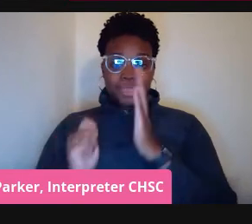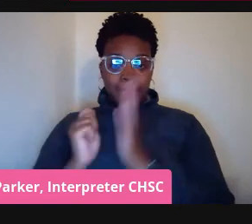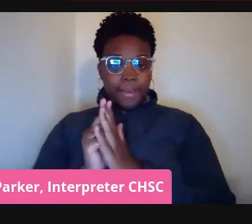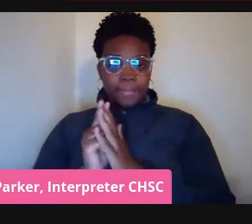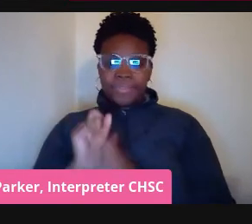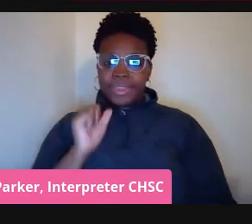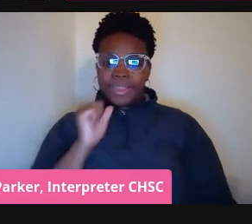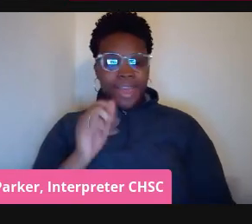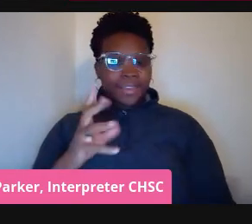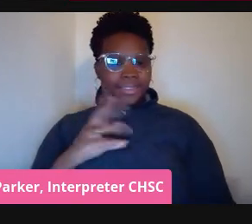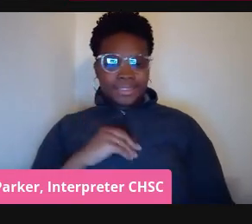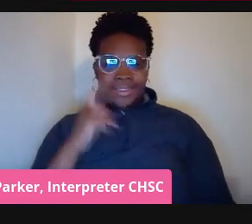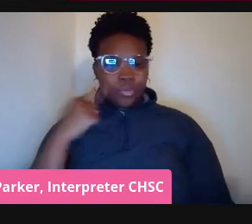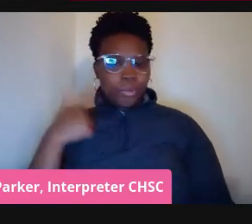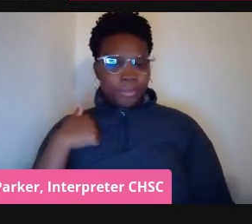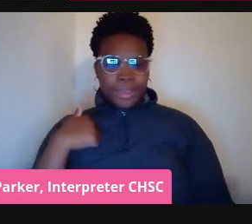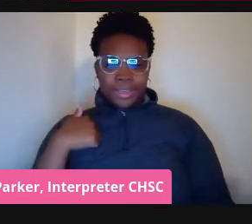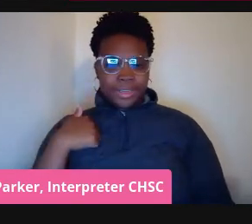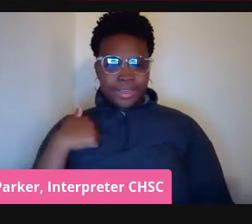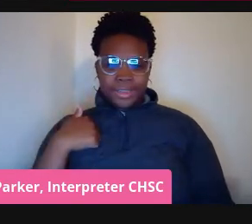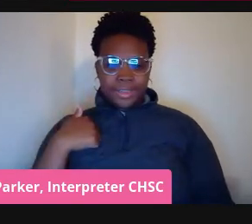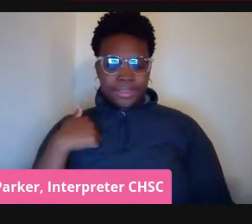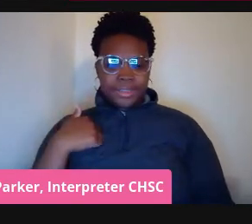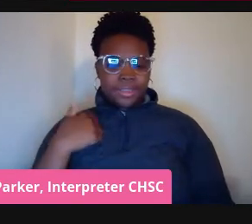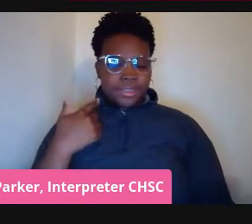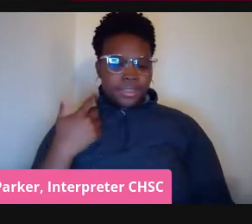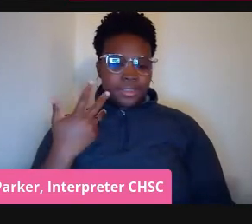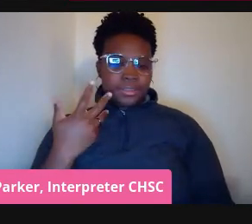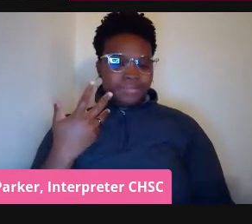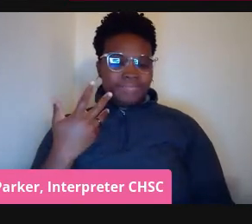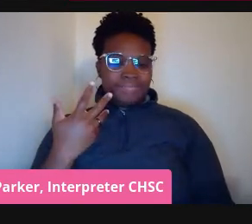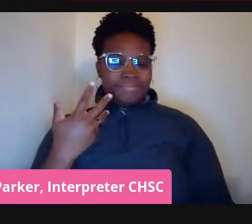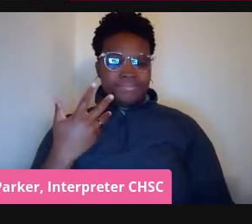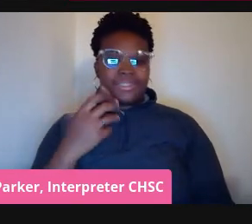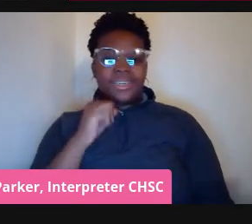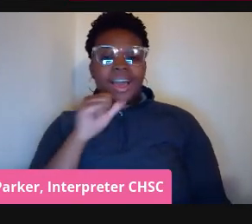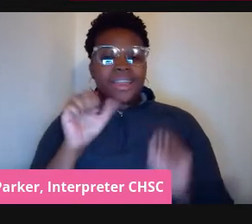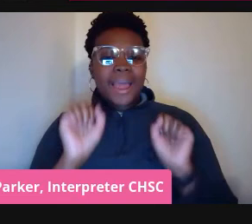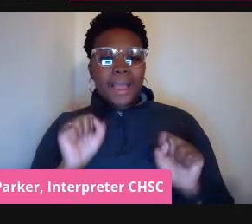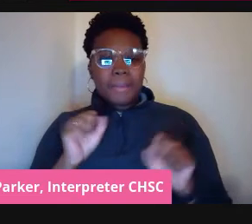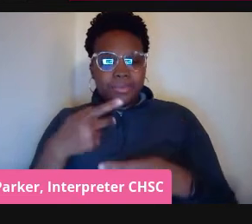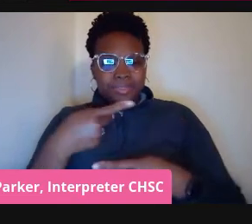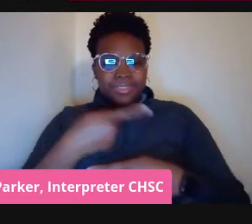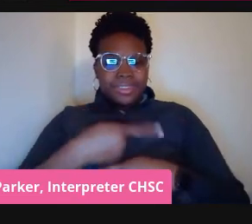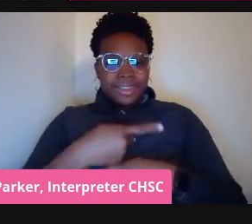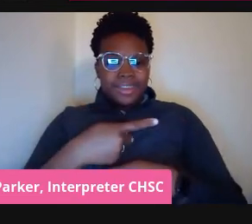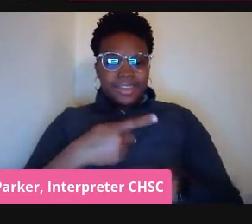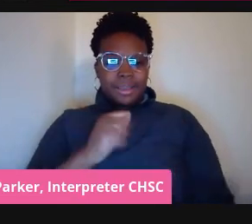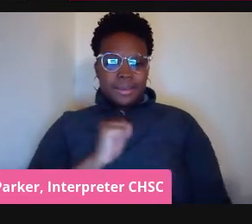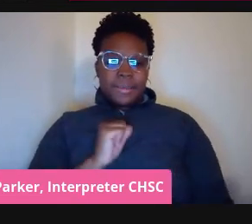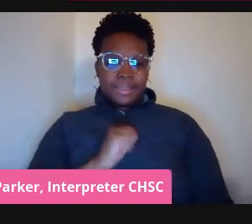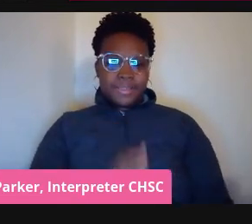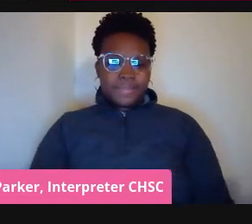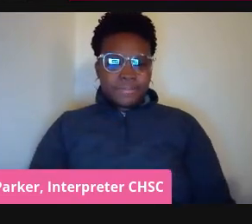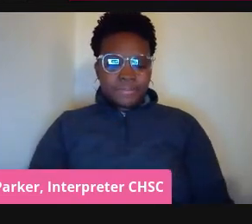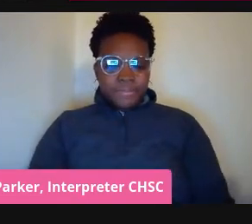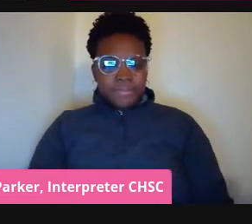were not acceptable for me to be just unable to take care of myself. I'll just say that.